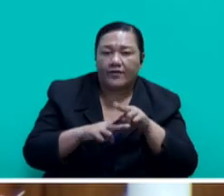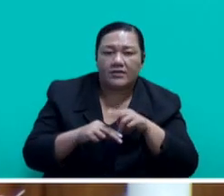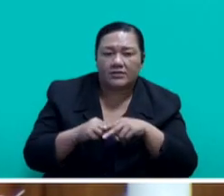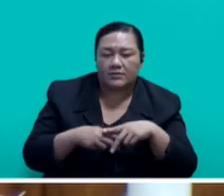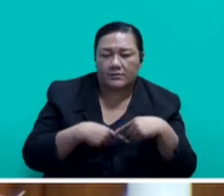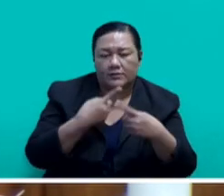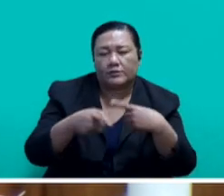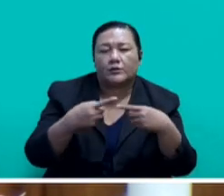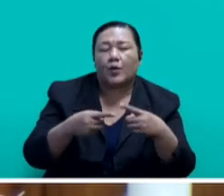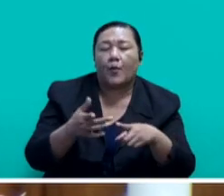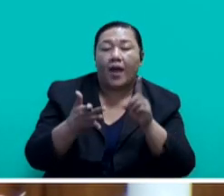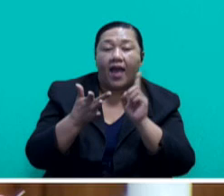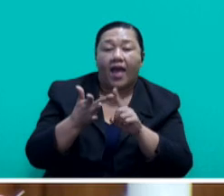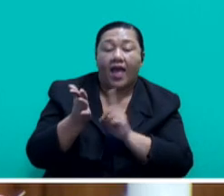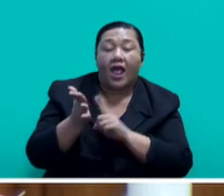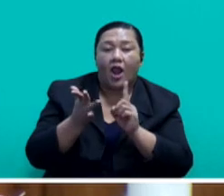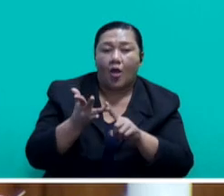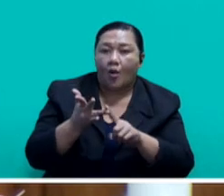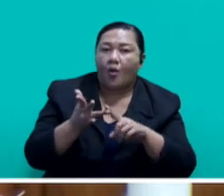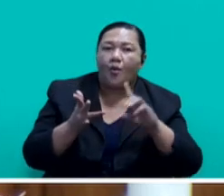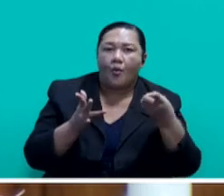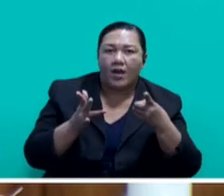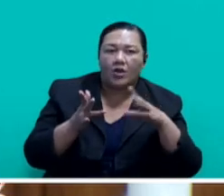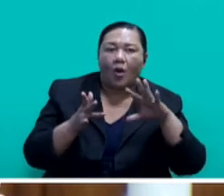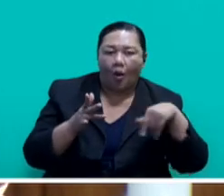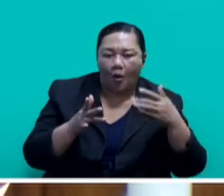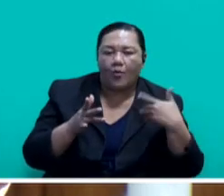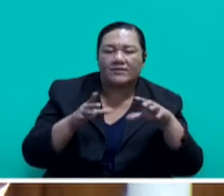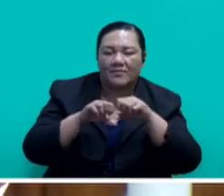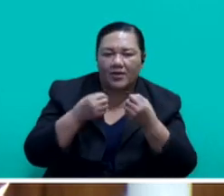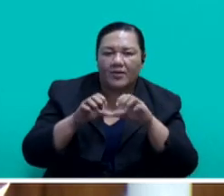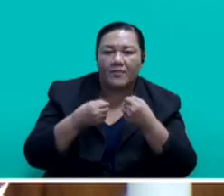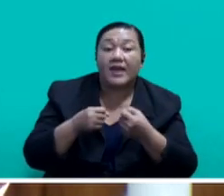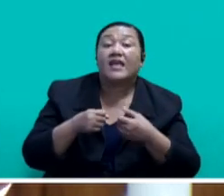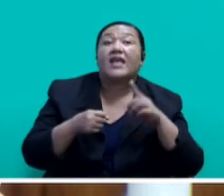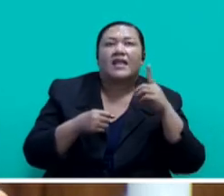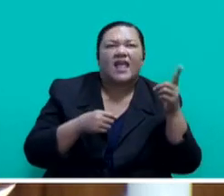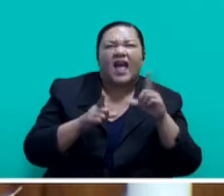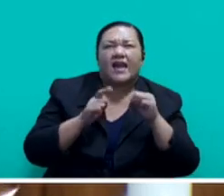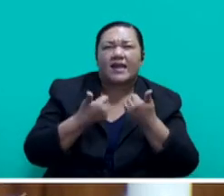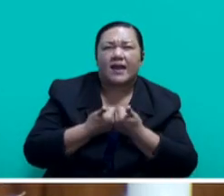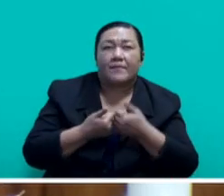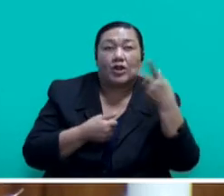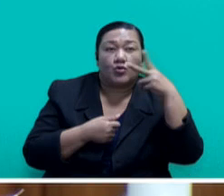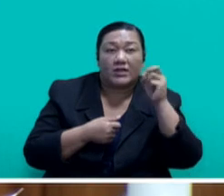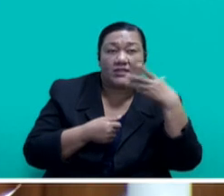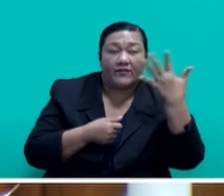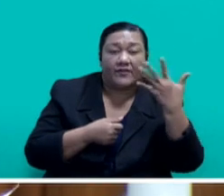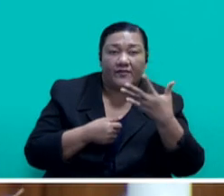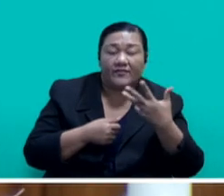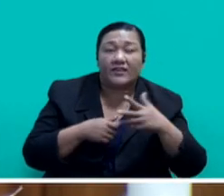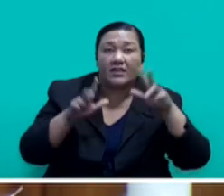conventions and blatant non-compliance with agreements signed in Geneva in 2015 and again